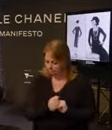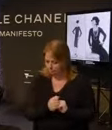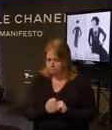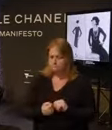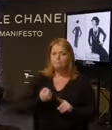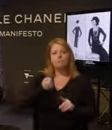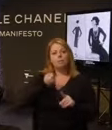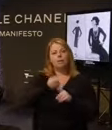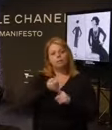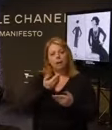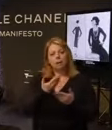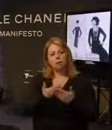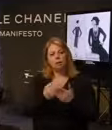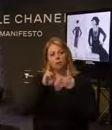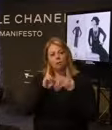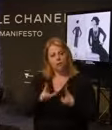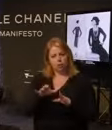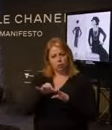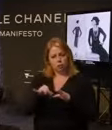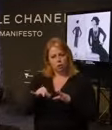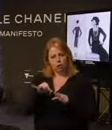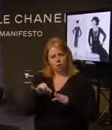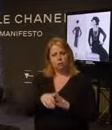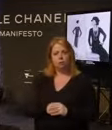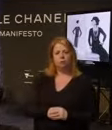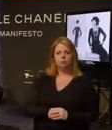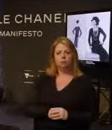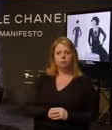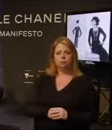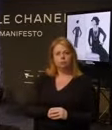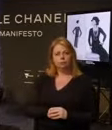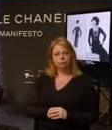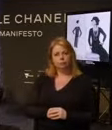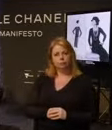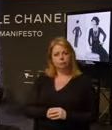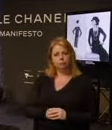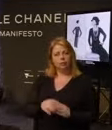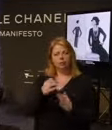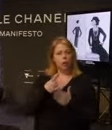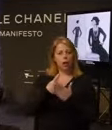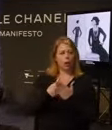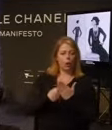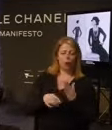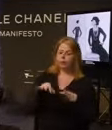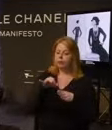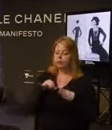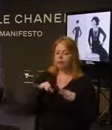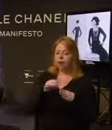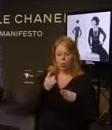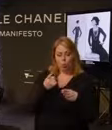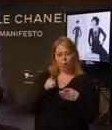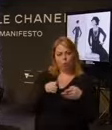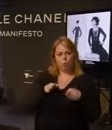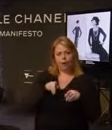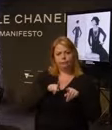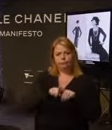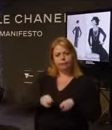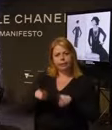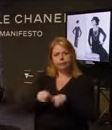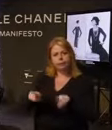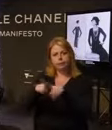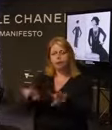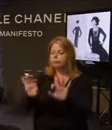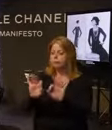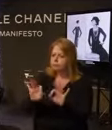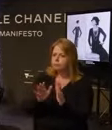impact on fashion design. And it's not just linear. It's not like she just designed in one particular way, which I really appreciate that Amy